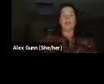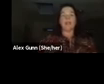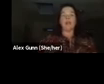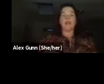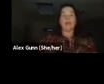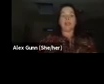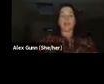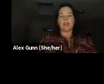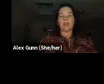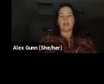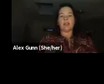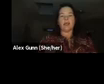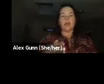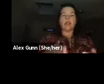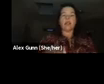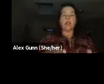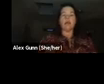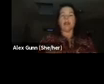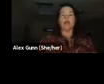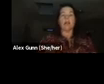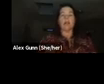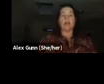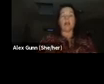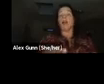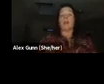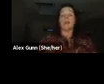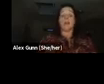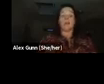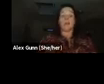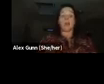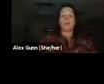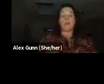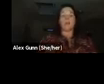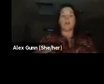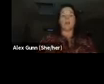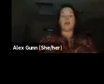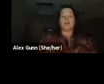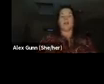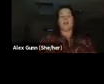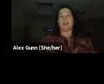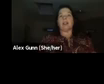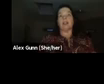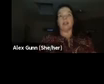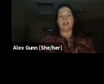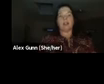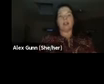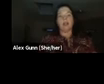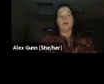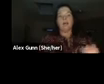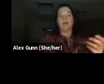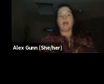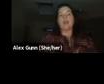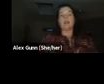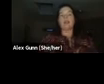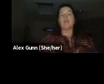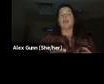And so in this sense, we would still be working queerly or at odds with traditional ways of thinking and doing,